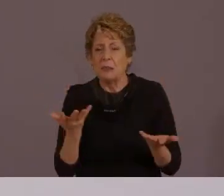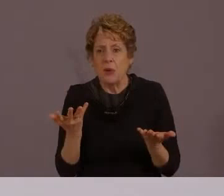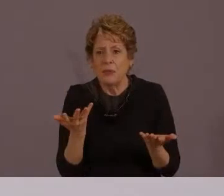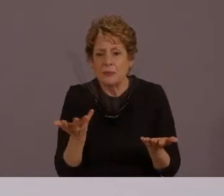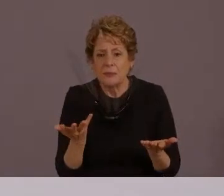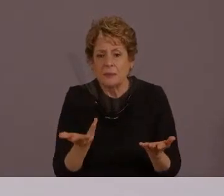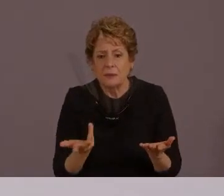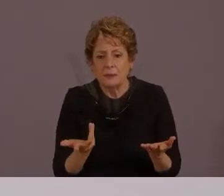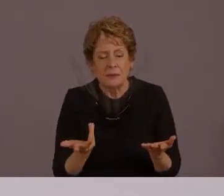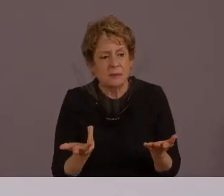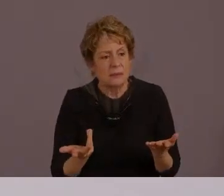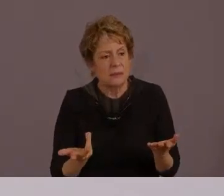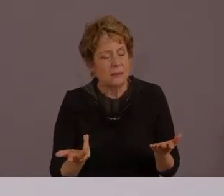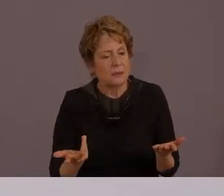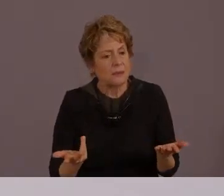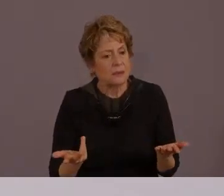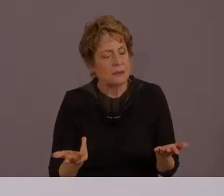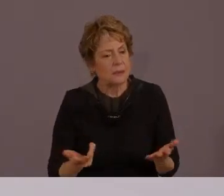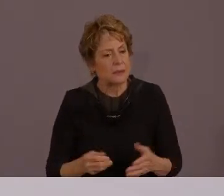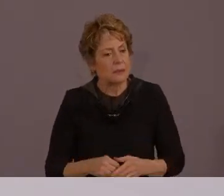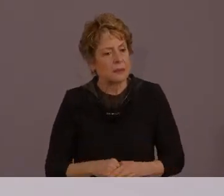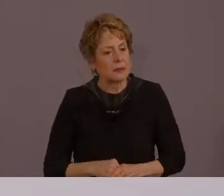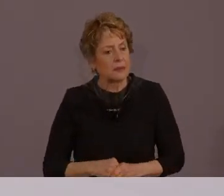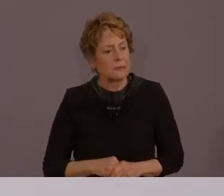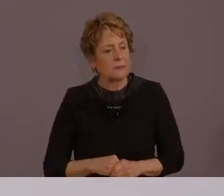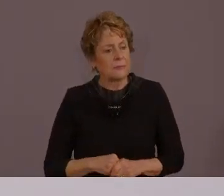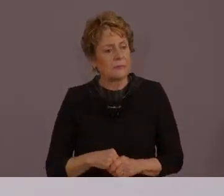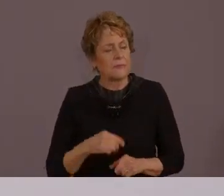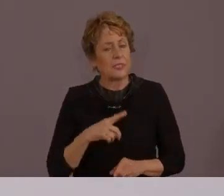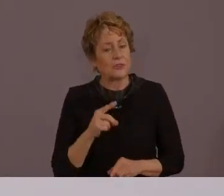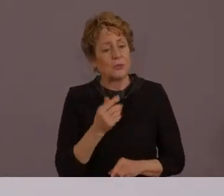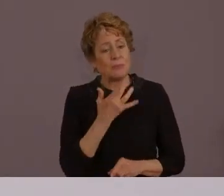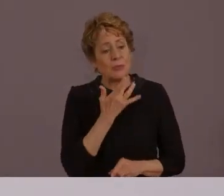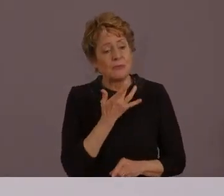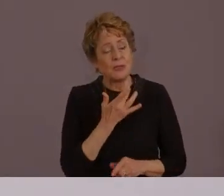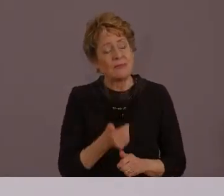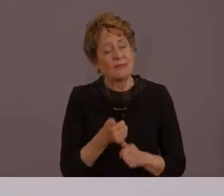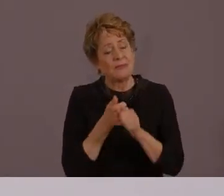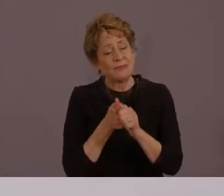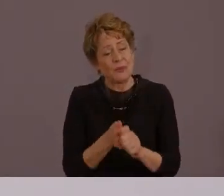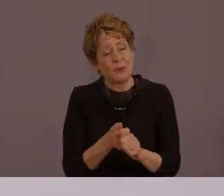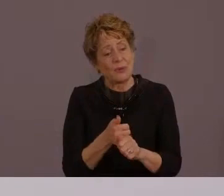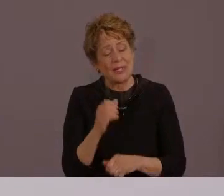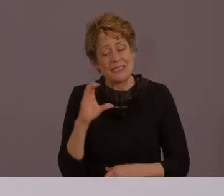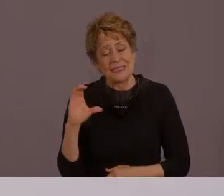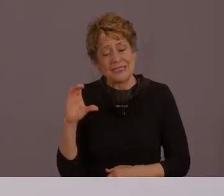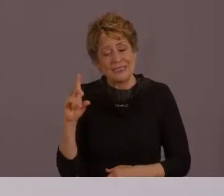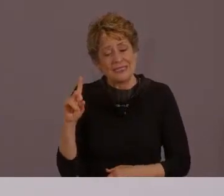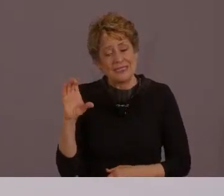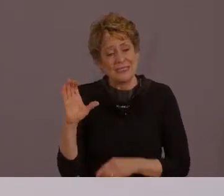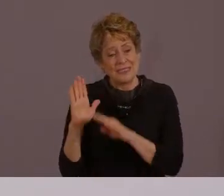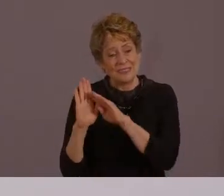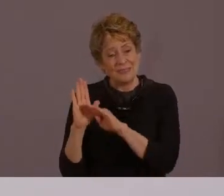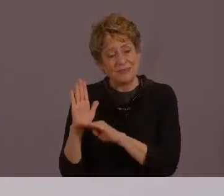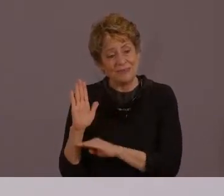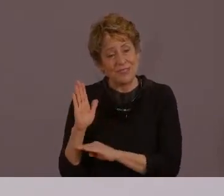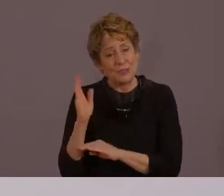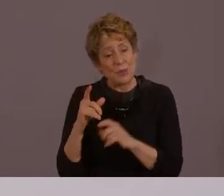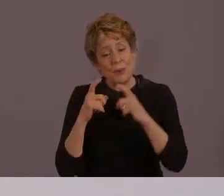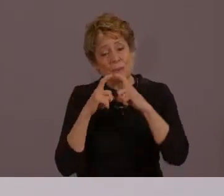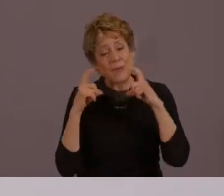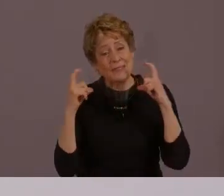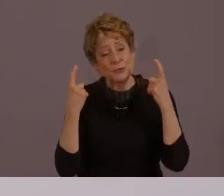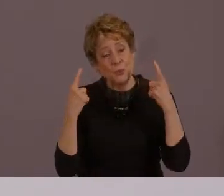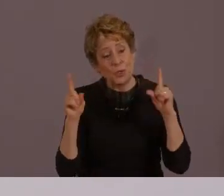the recommendations put forth by ADHS and the Centers for Disease Control. We know that masking works. We know that physical